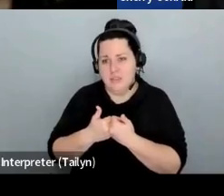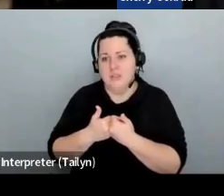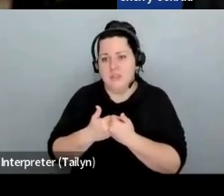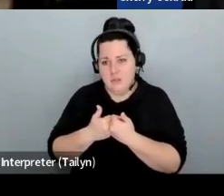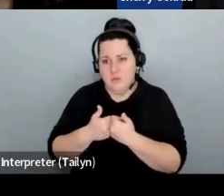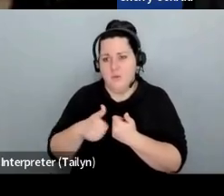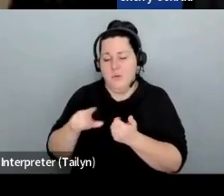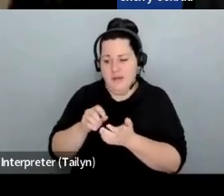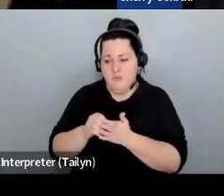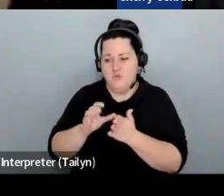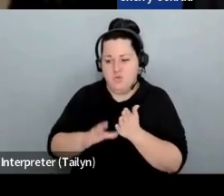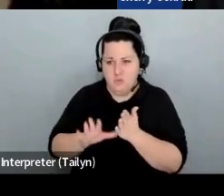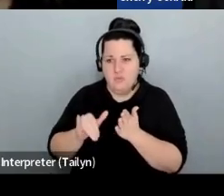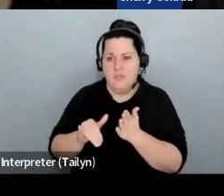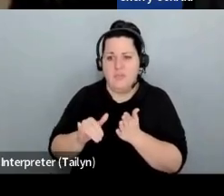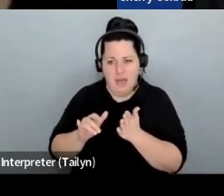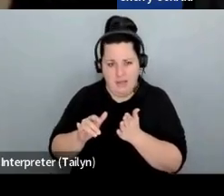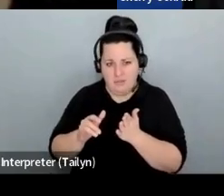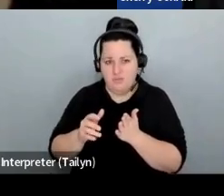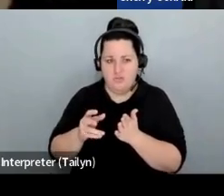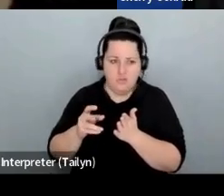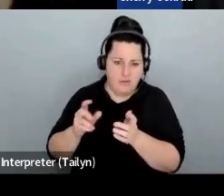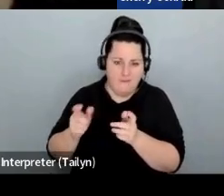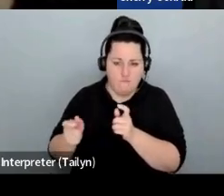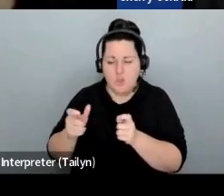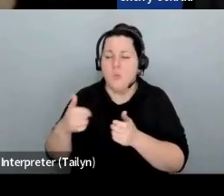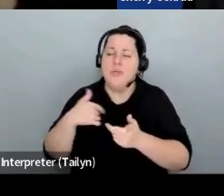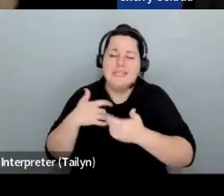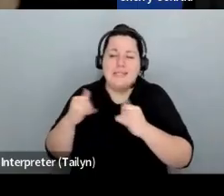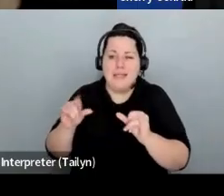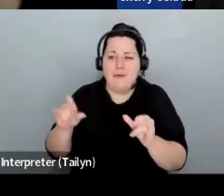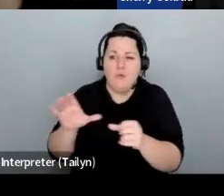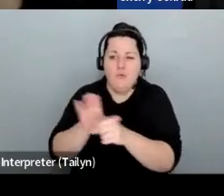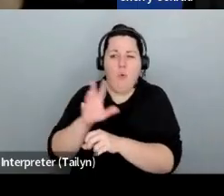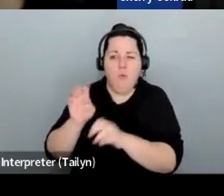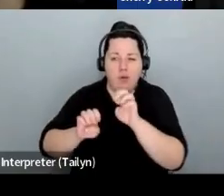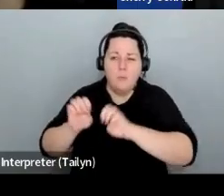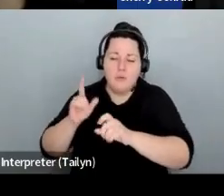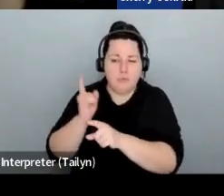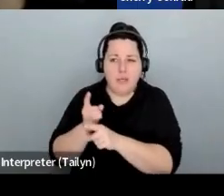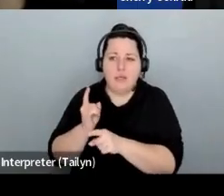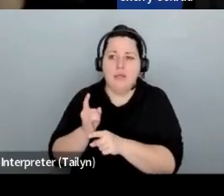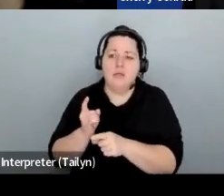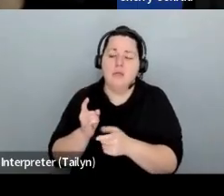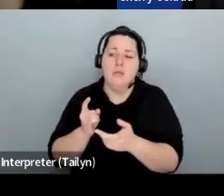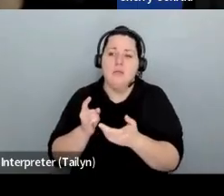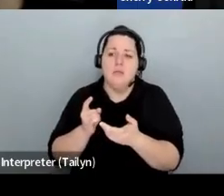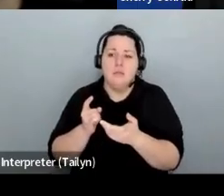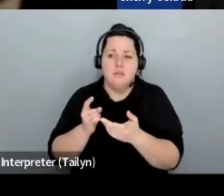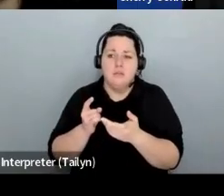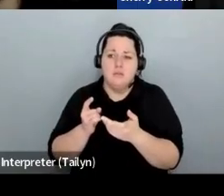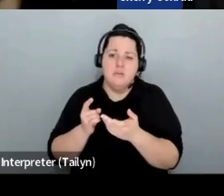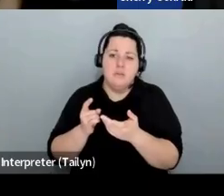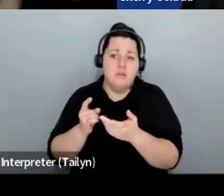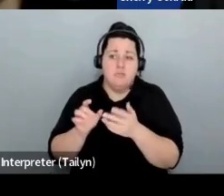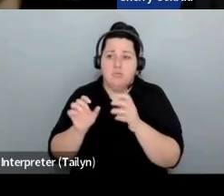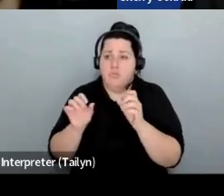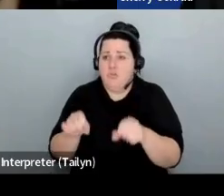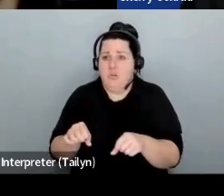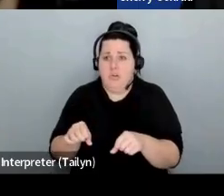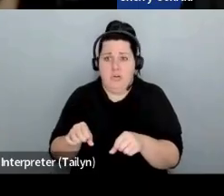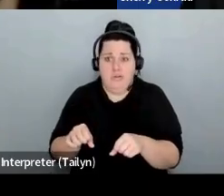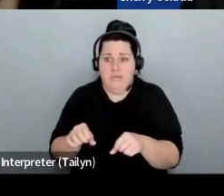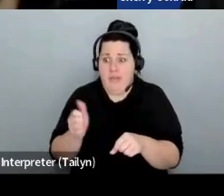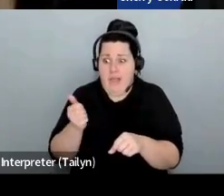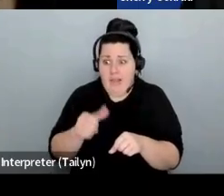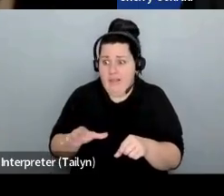ones with convergence insufficiency and things like that, where we still have to do that full evaluation, right? To determine, because there could be other things going